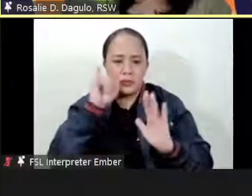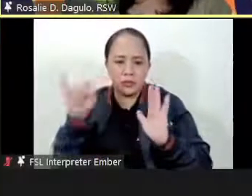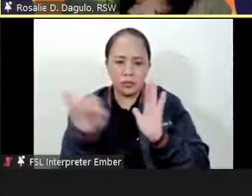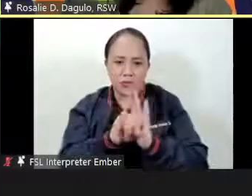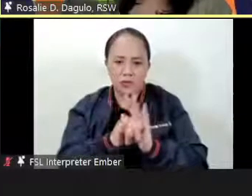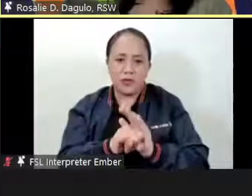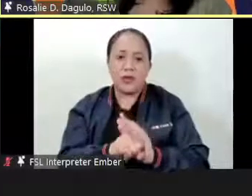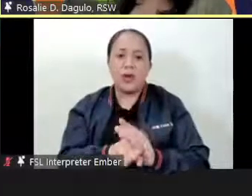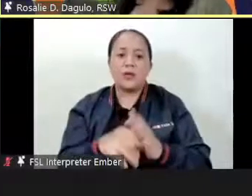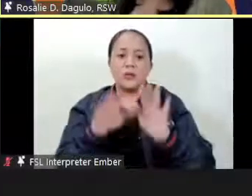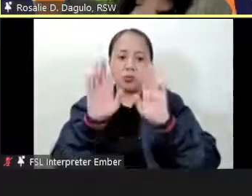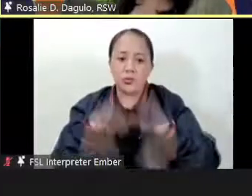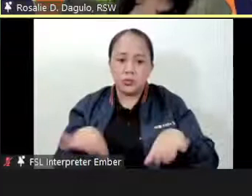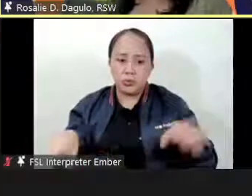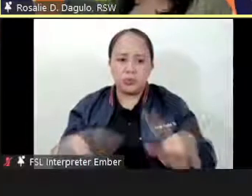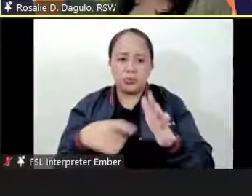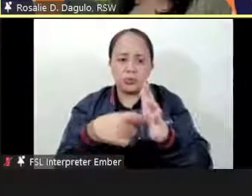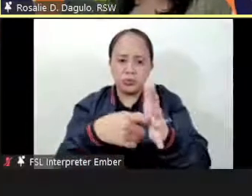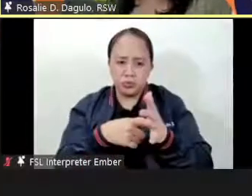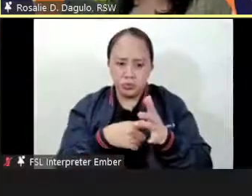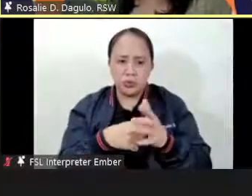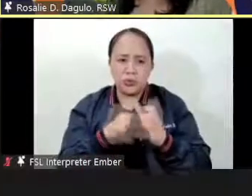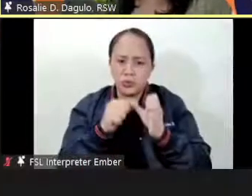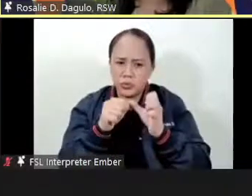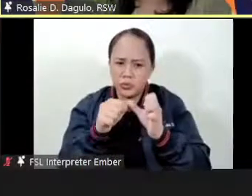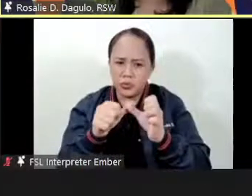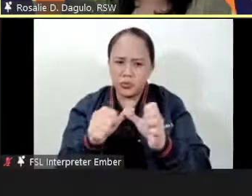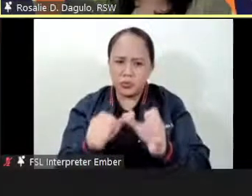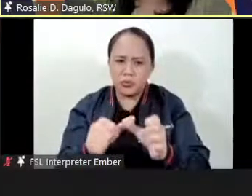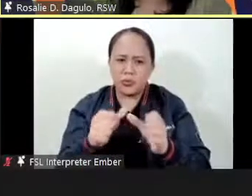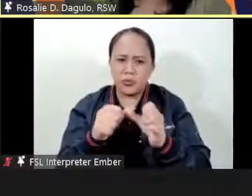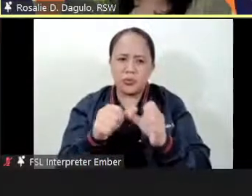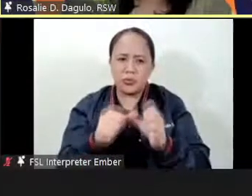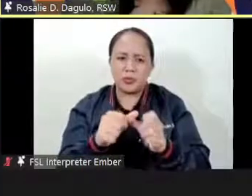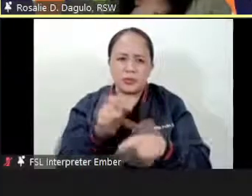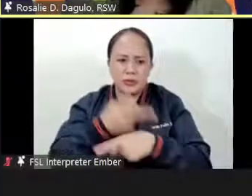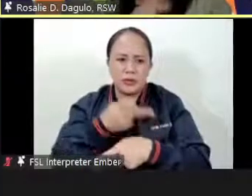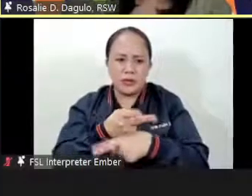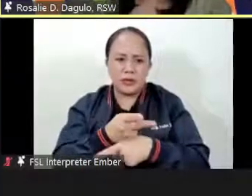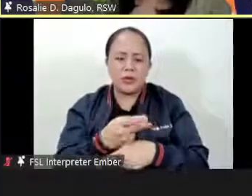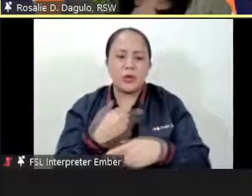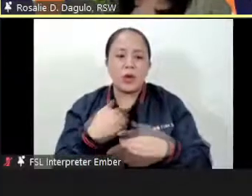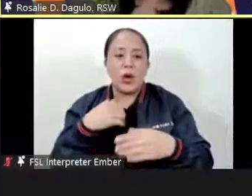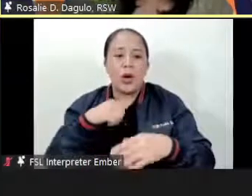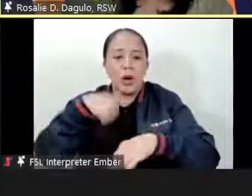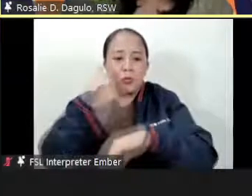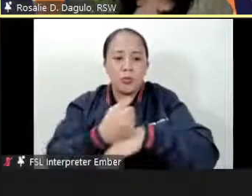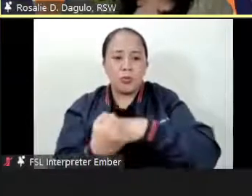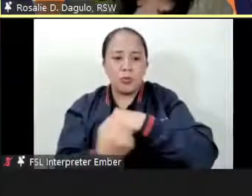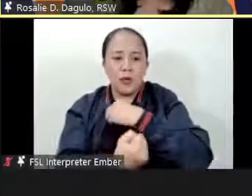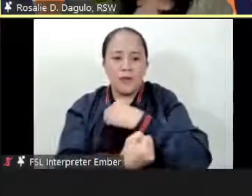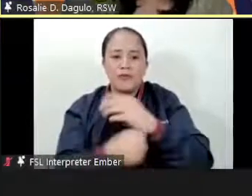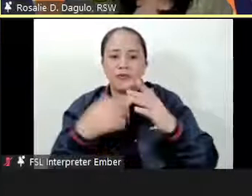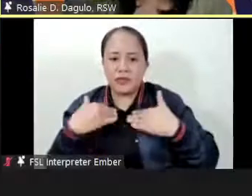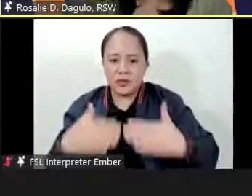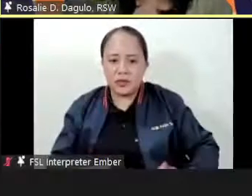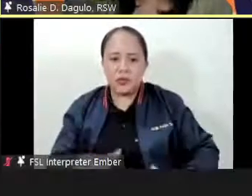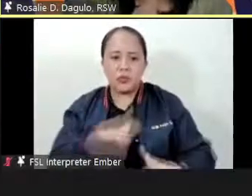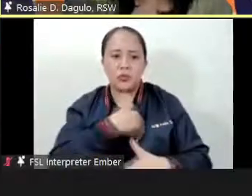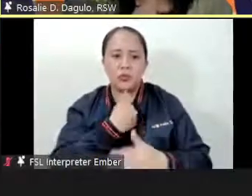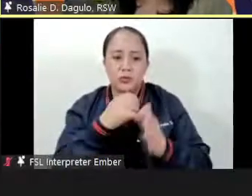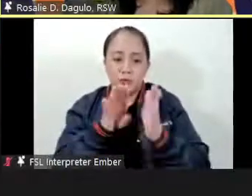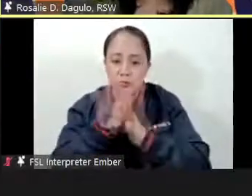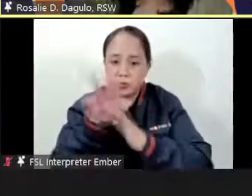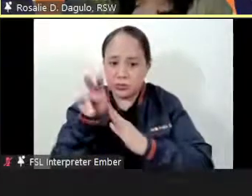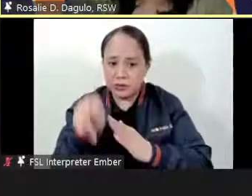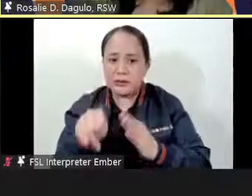and continuity of care in order to provide them with a foundation from which their physical, emotional, and developmental needs can